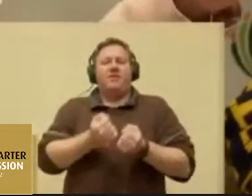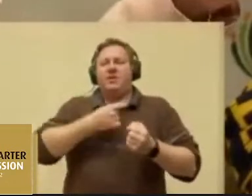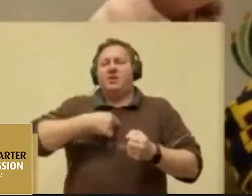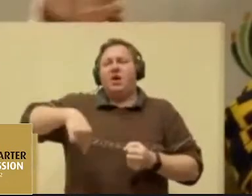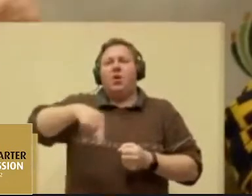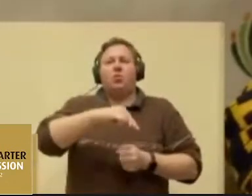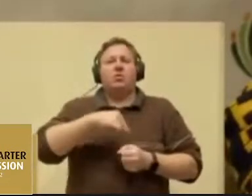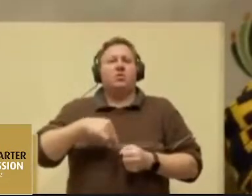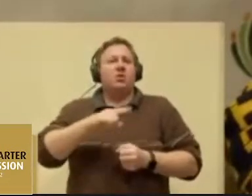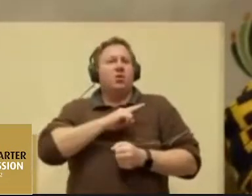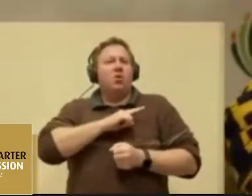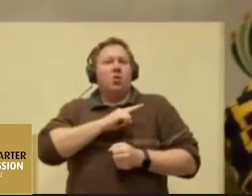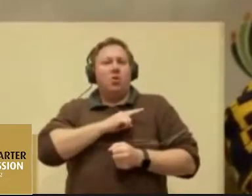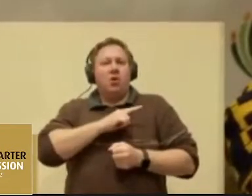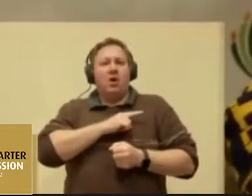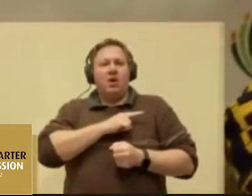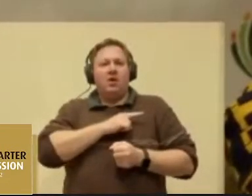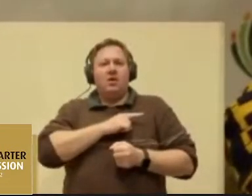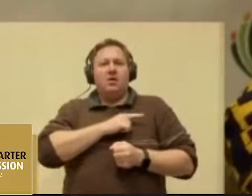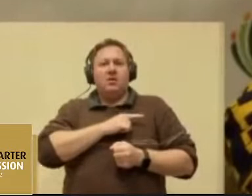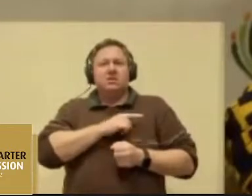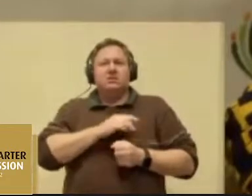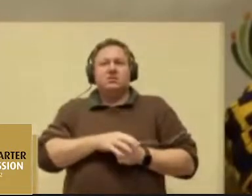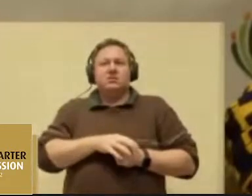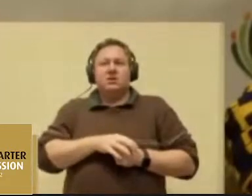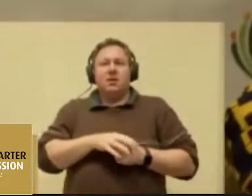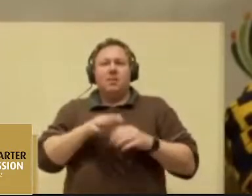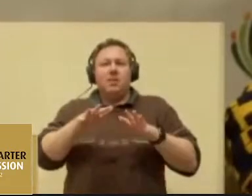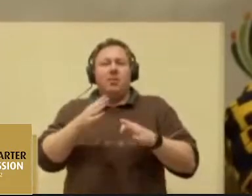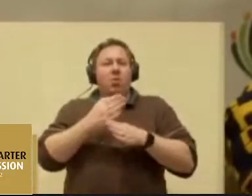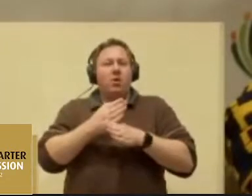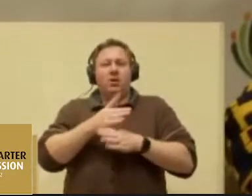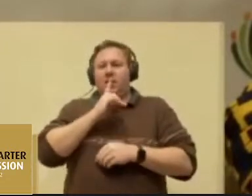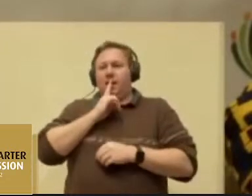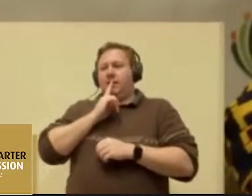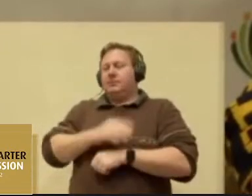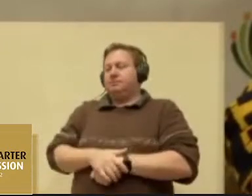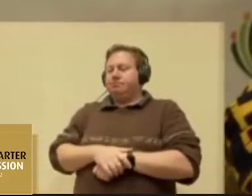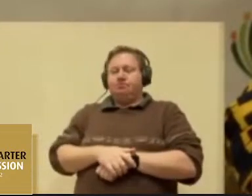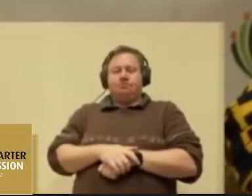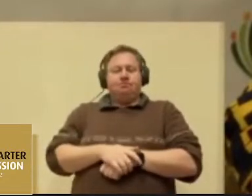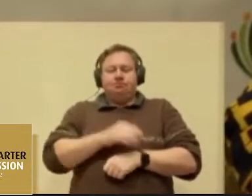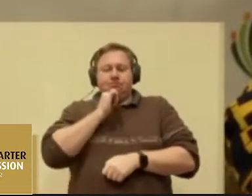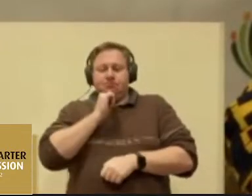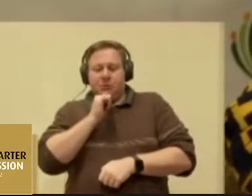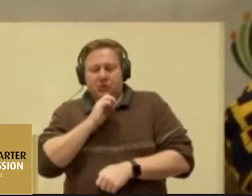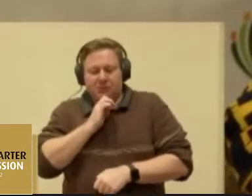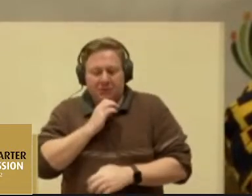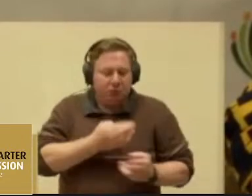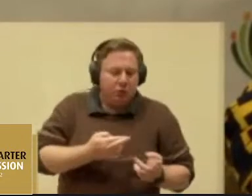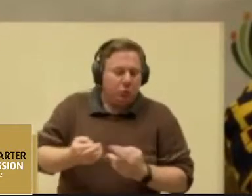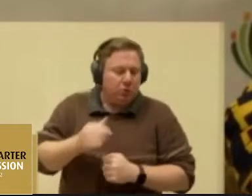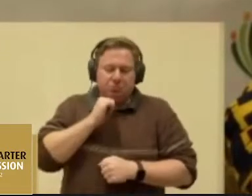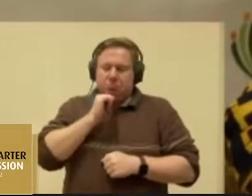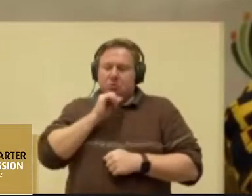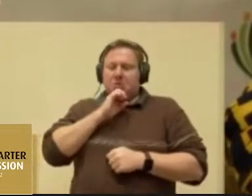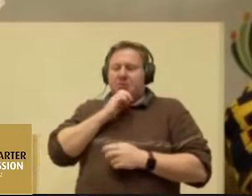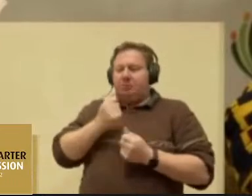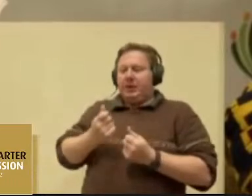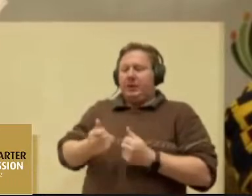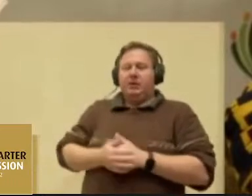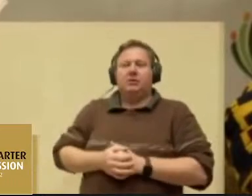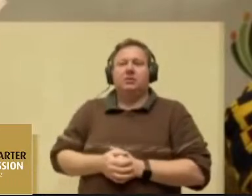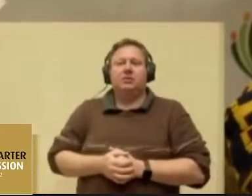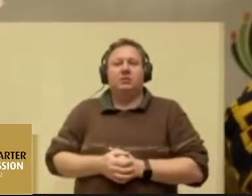everyone working in the silos and come back to say we don't have enough resources we don't have enough money but